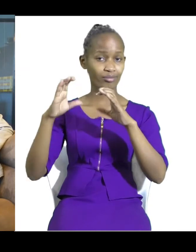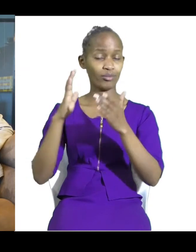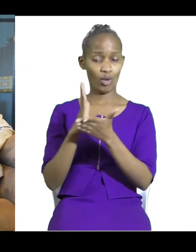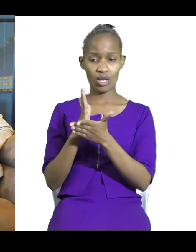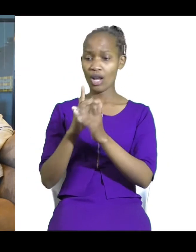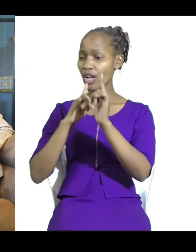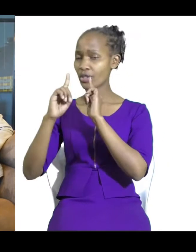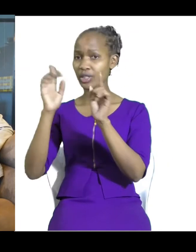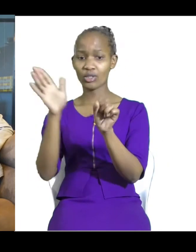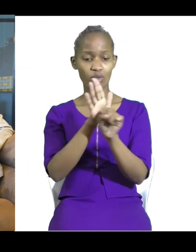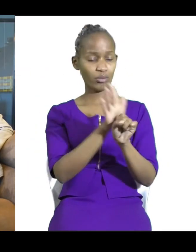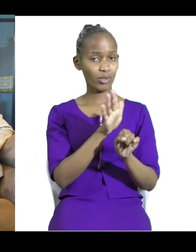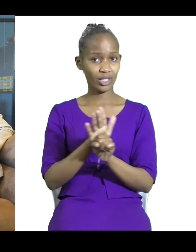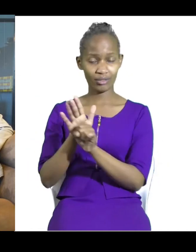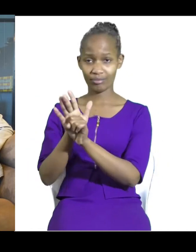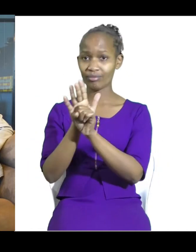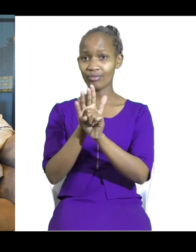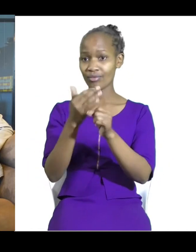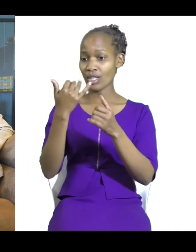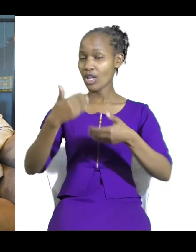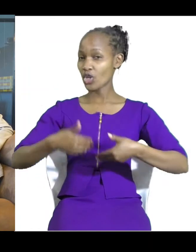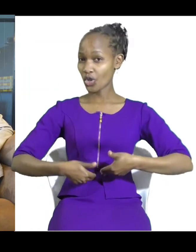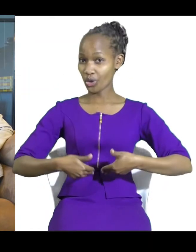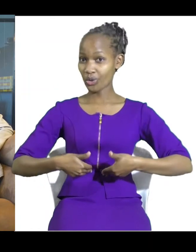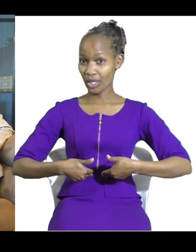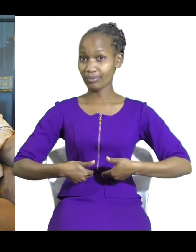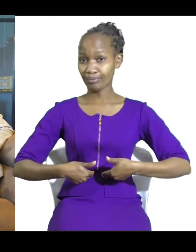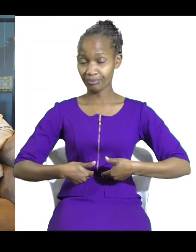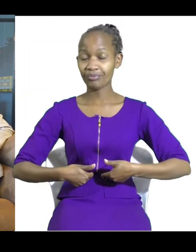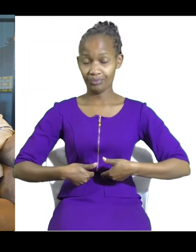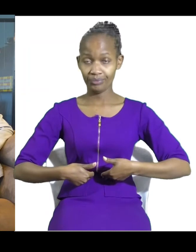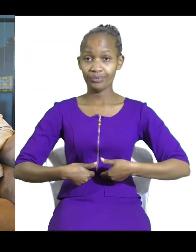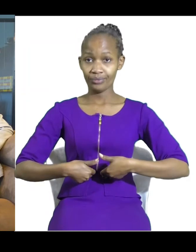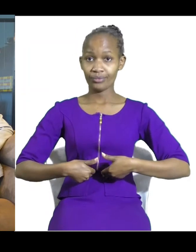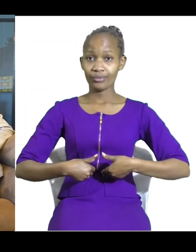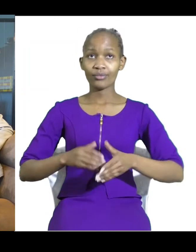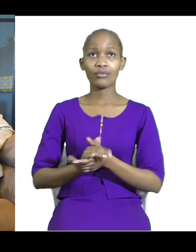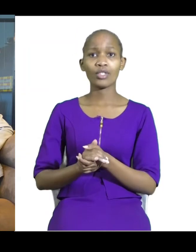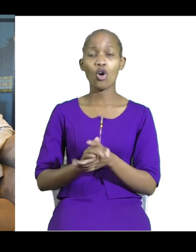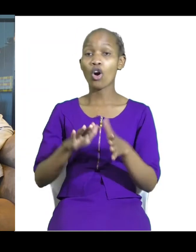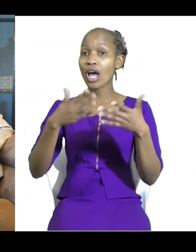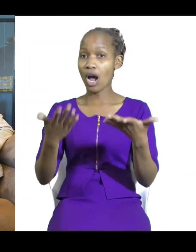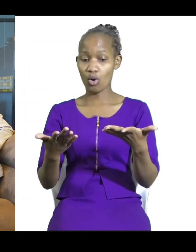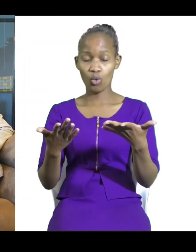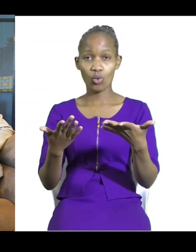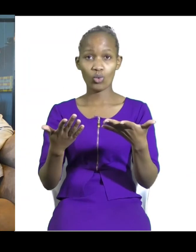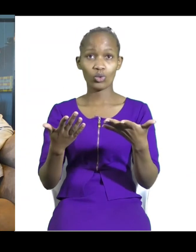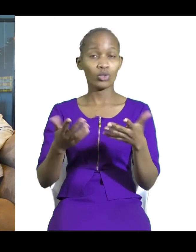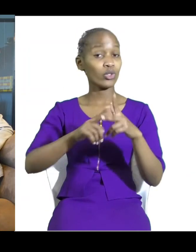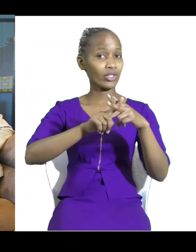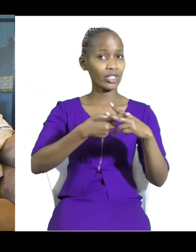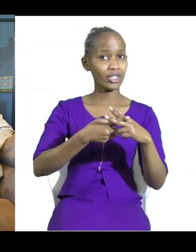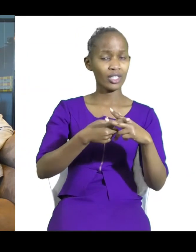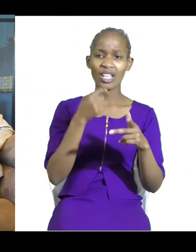and talking to very many young people on, first of all, setting out. I would